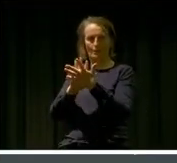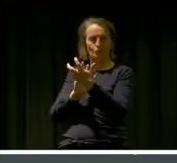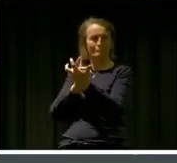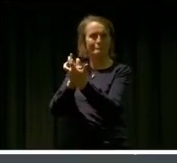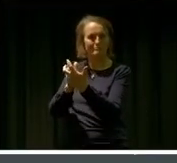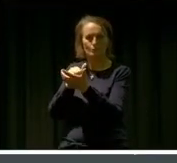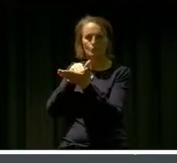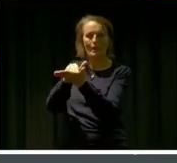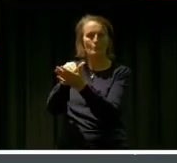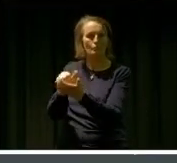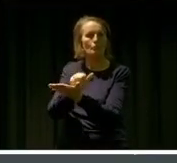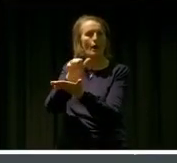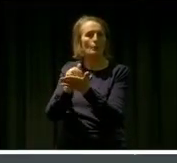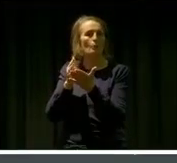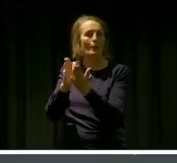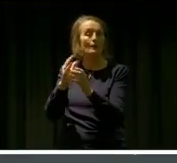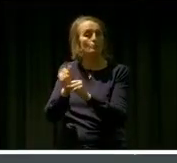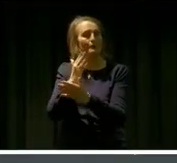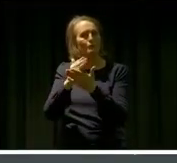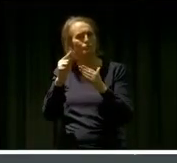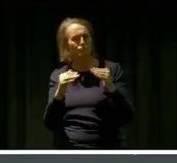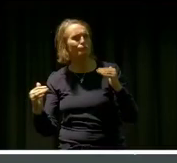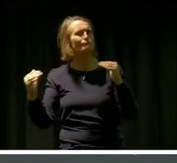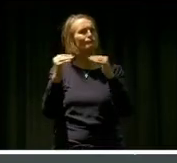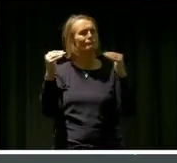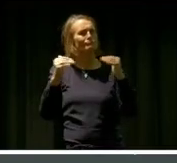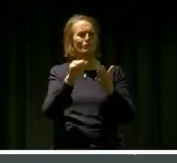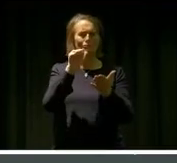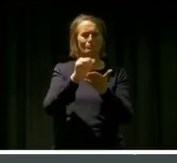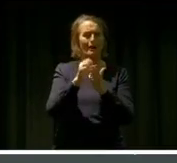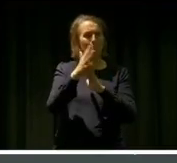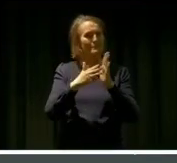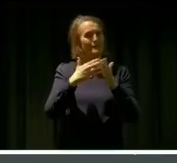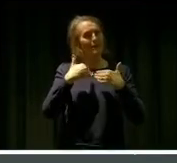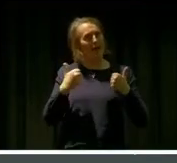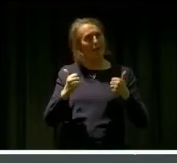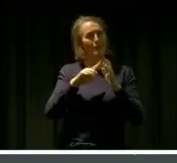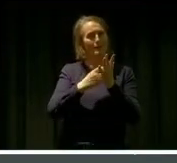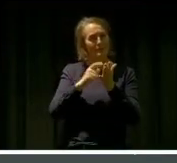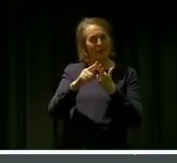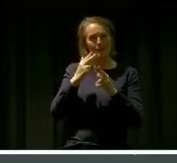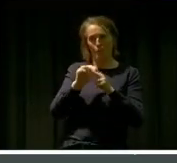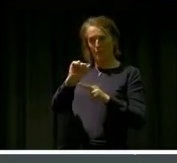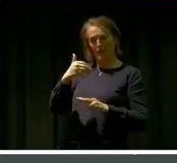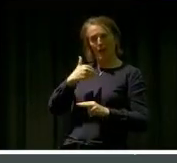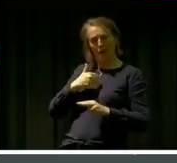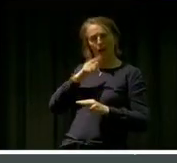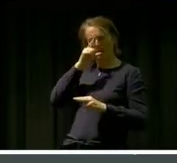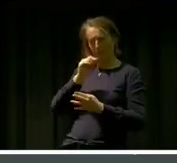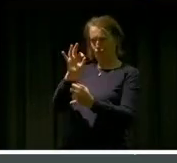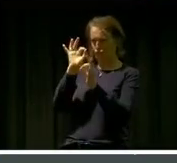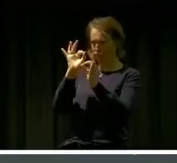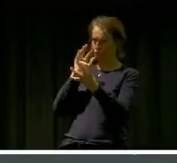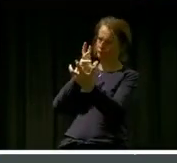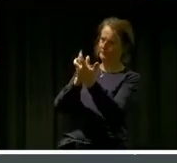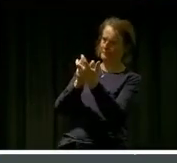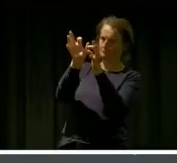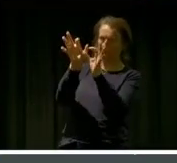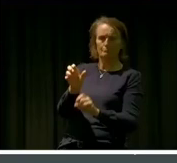conditions is necessary to ensure equitable, effective and inclusive heart health interventions for people with intellectual